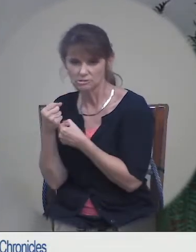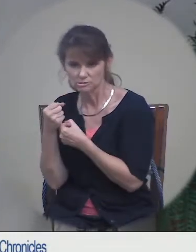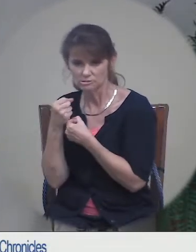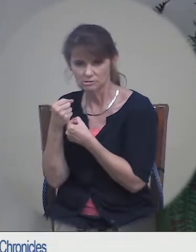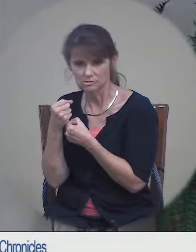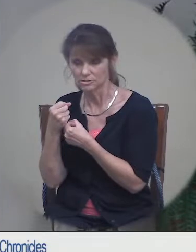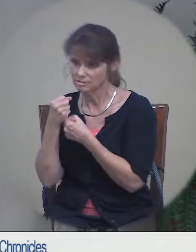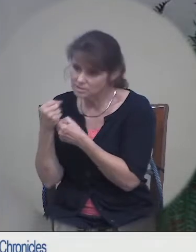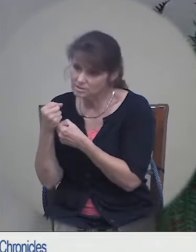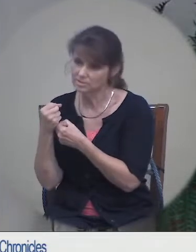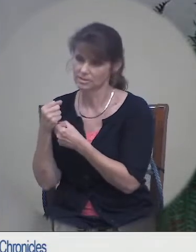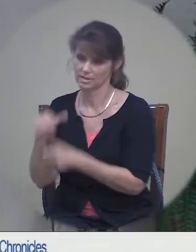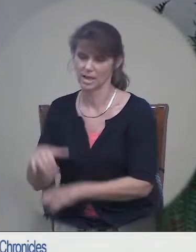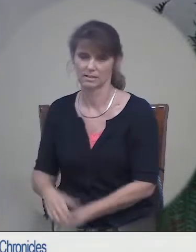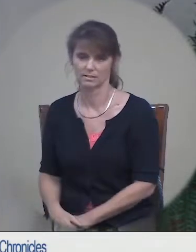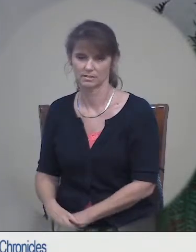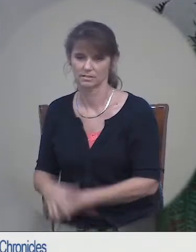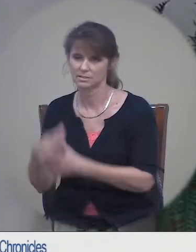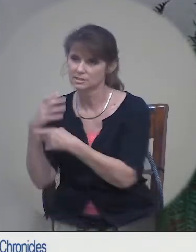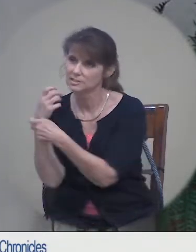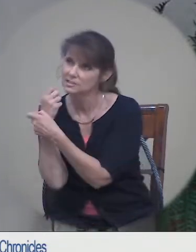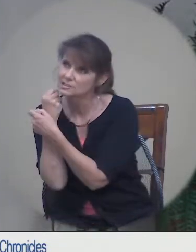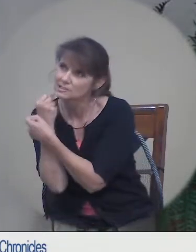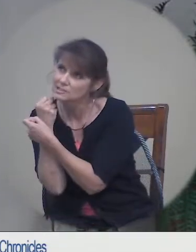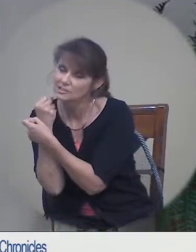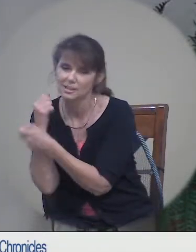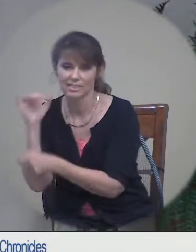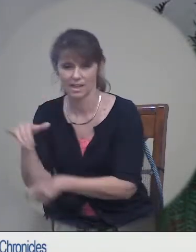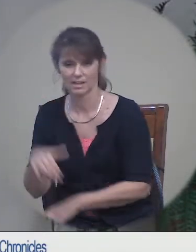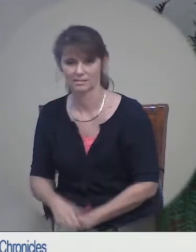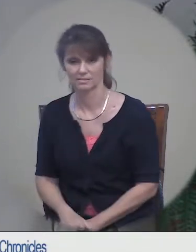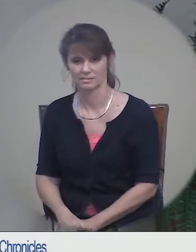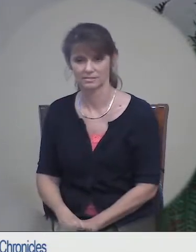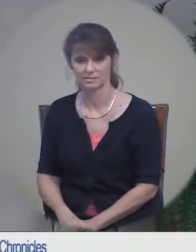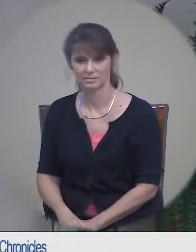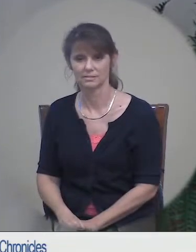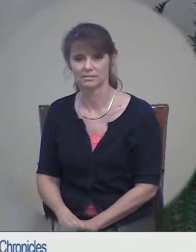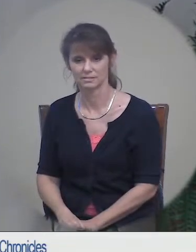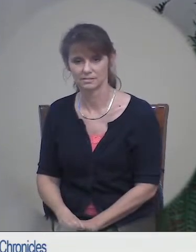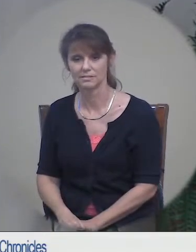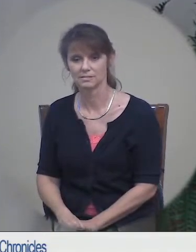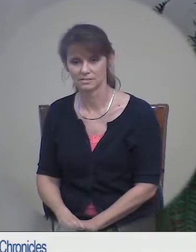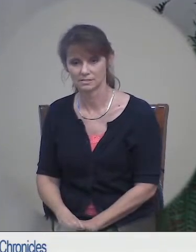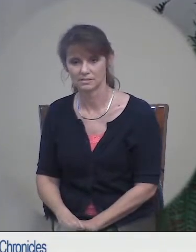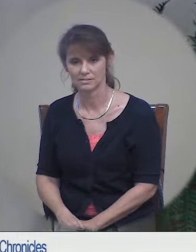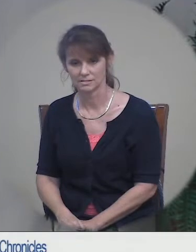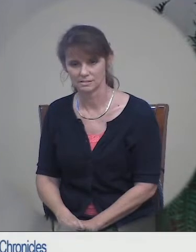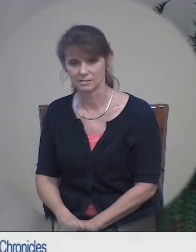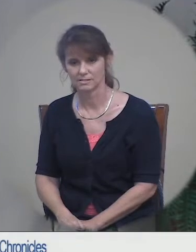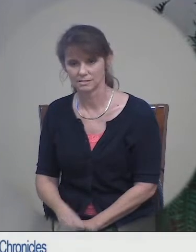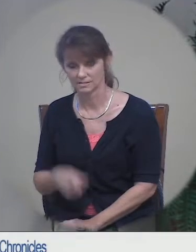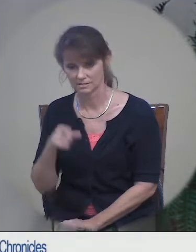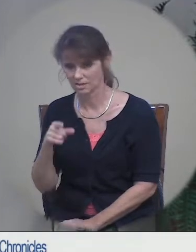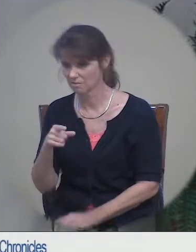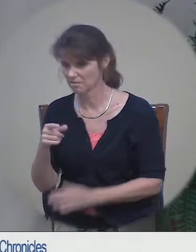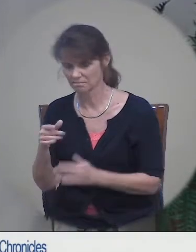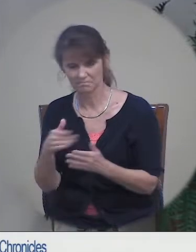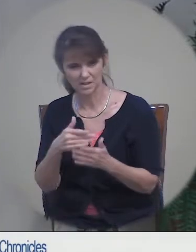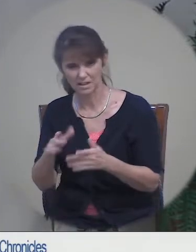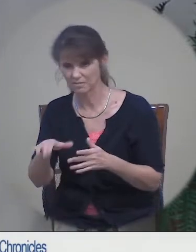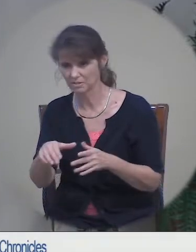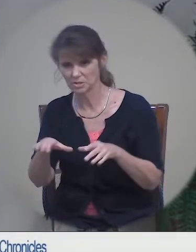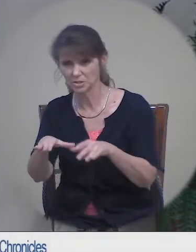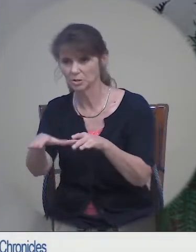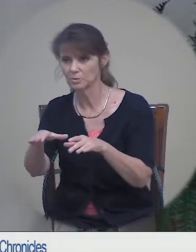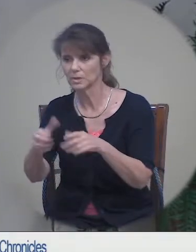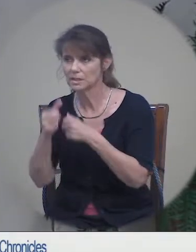The Old Testament, we use the word cleave. That's what he did. He cleaved to the Lord. Whatever else, he clung to the